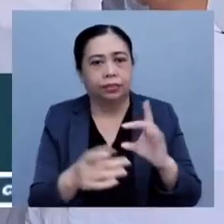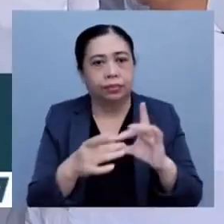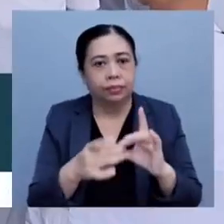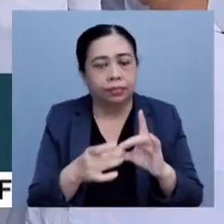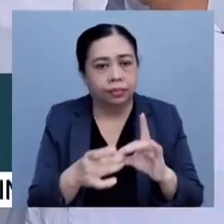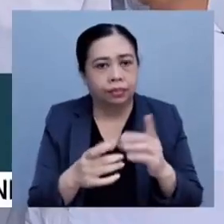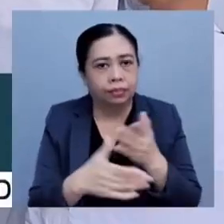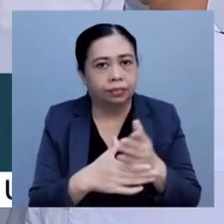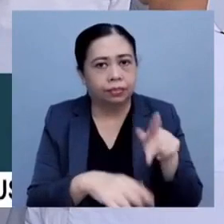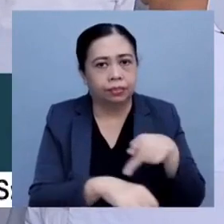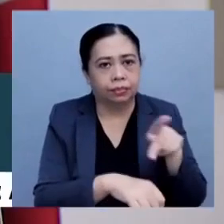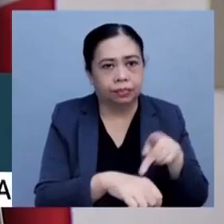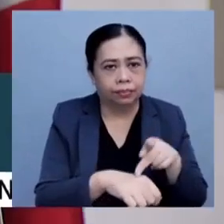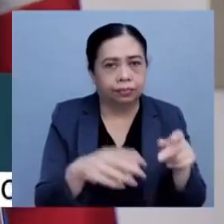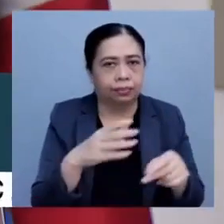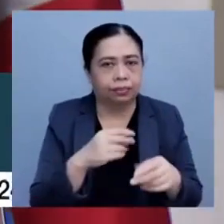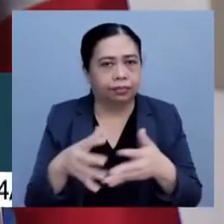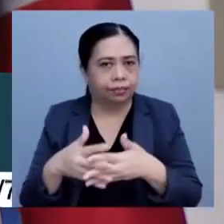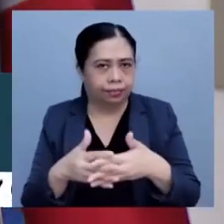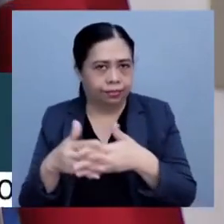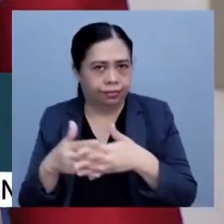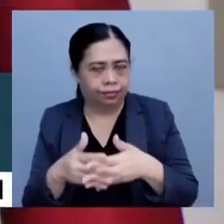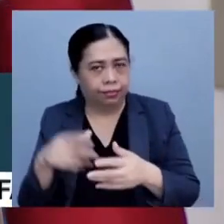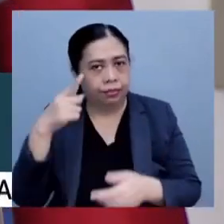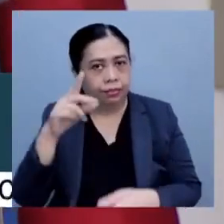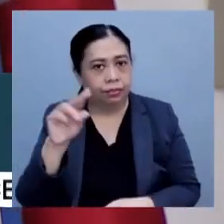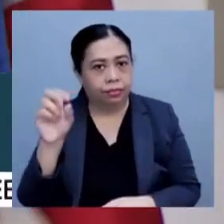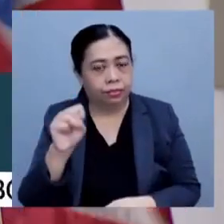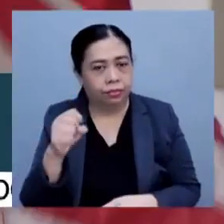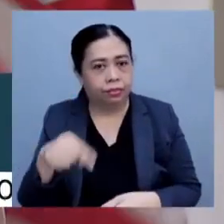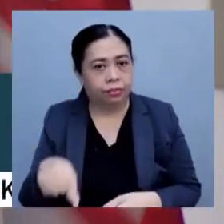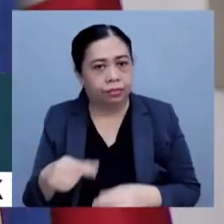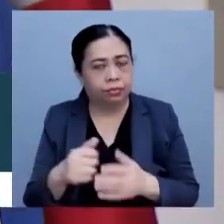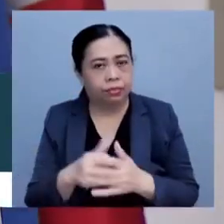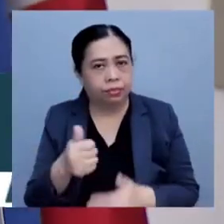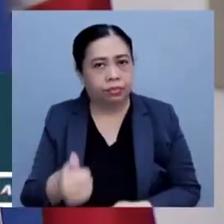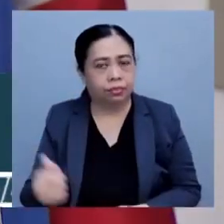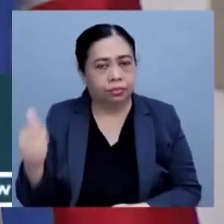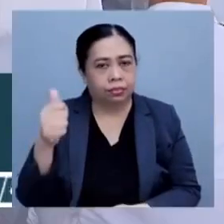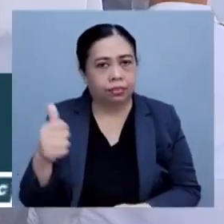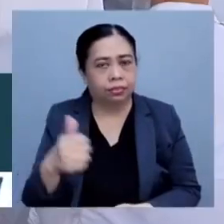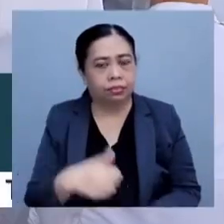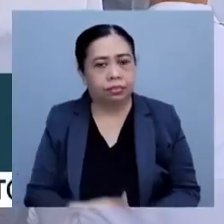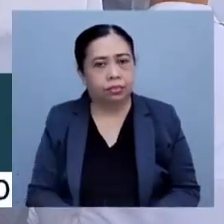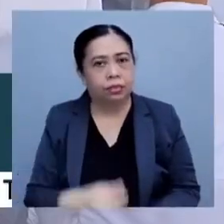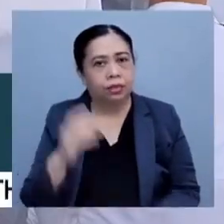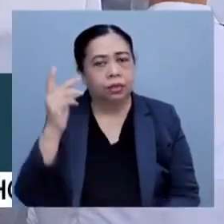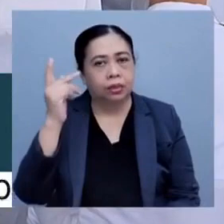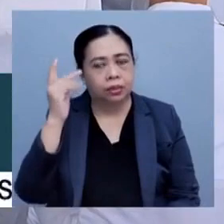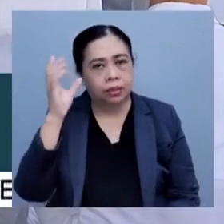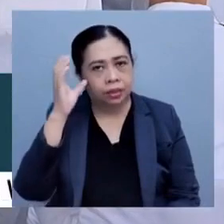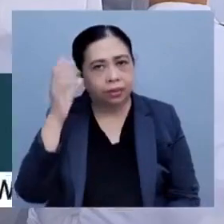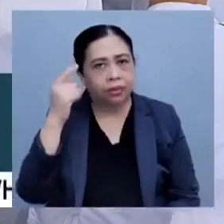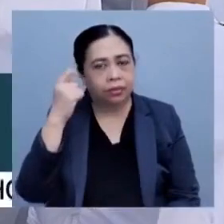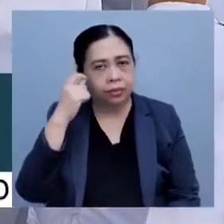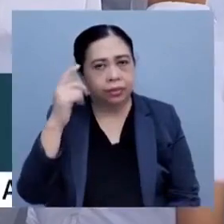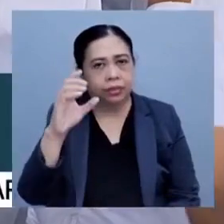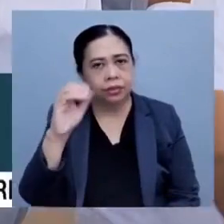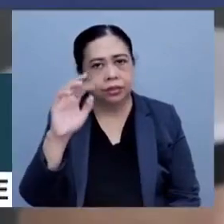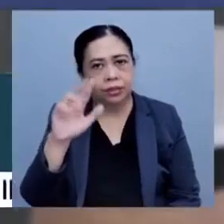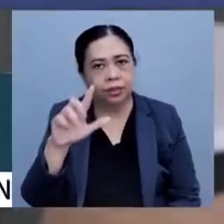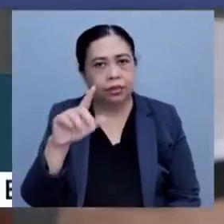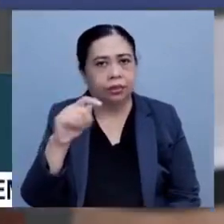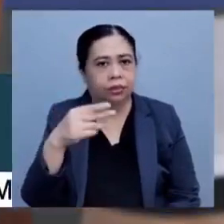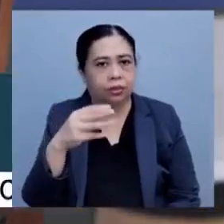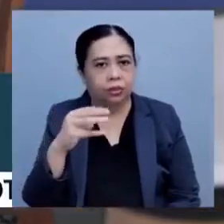the Philippines and the U.S. For U.S. 7th Fleet Commander Vice Admiral Carl Thomas, the drills will also inculcate in the navies